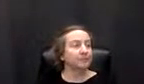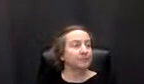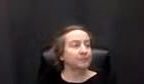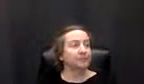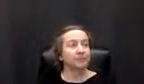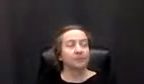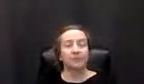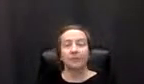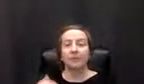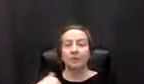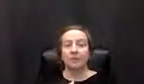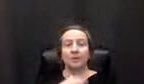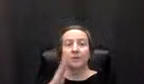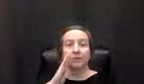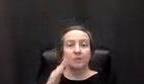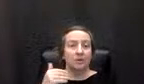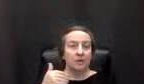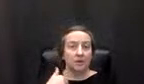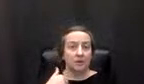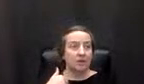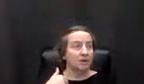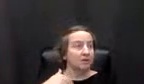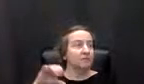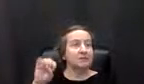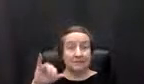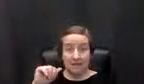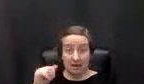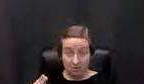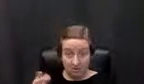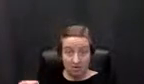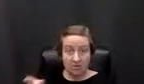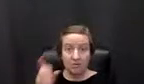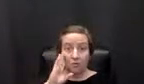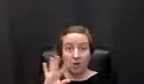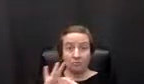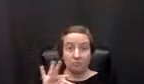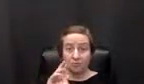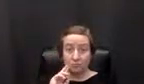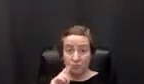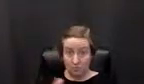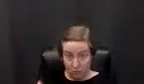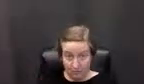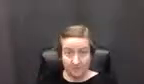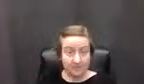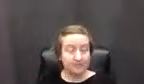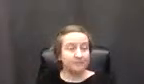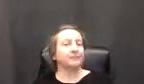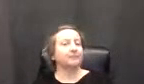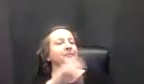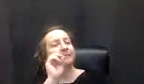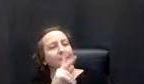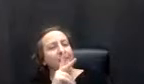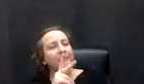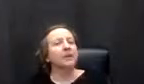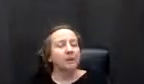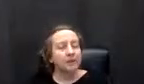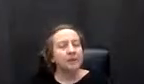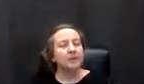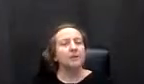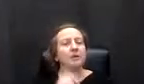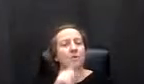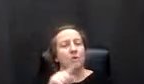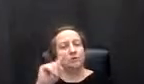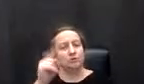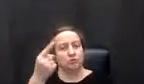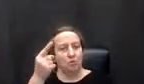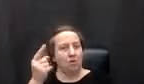And we are going to have, I think, Sarah, you're going to give the report out. All right, so for question